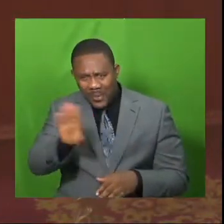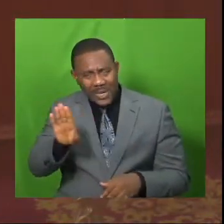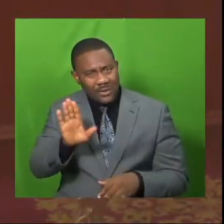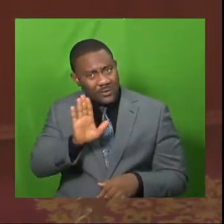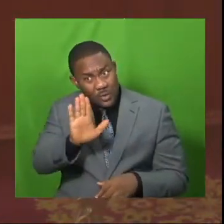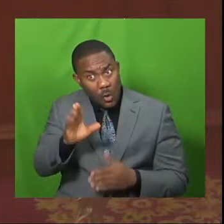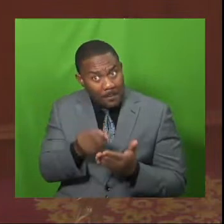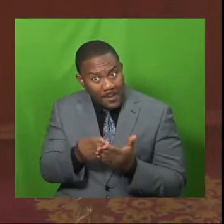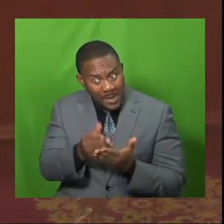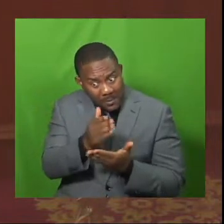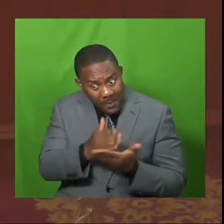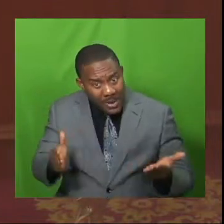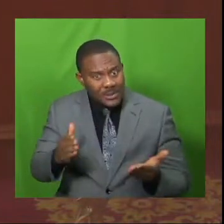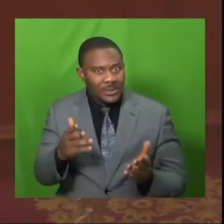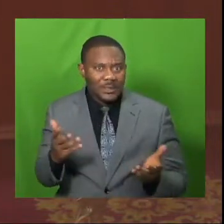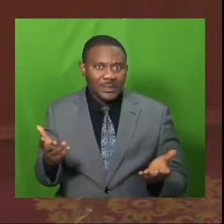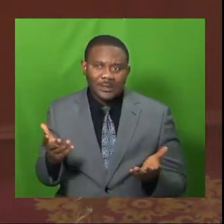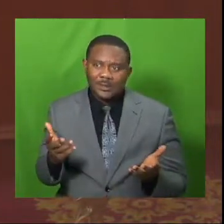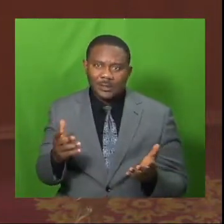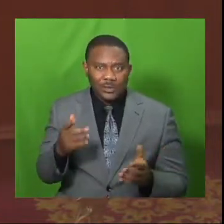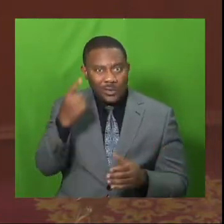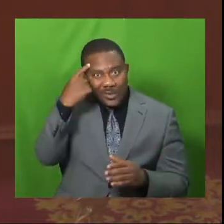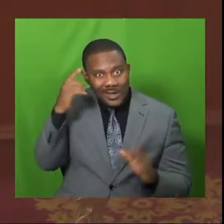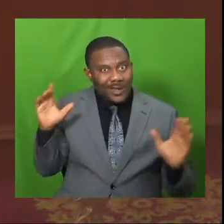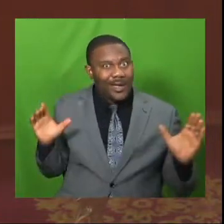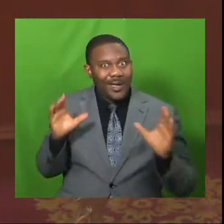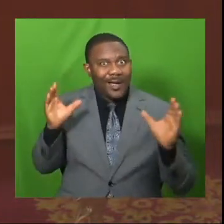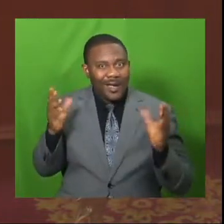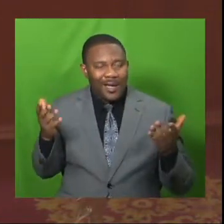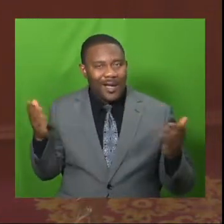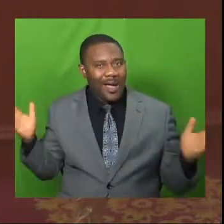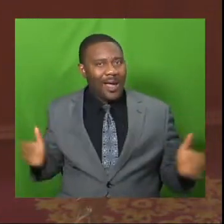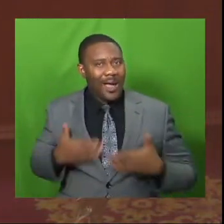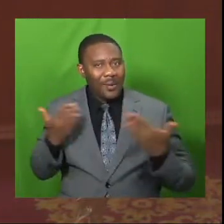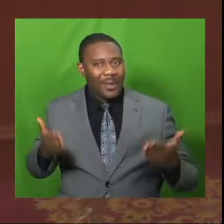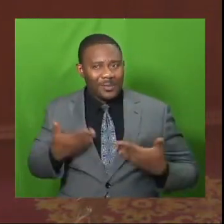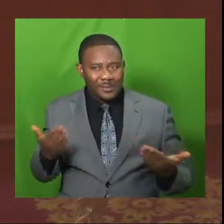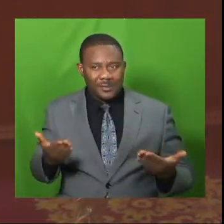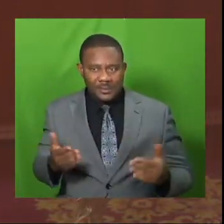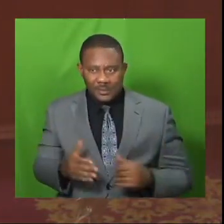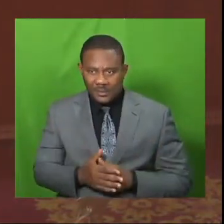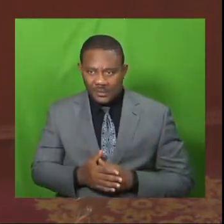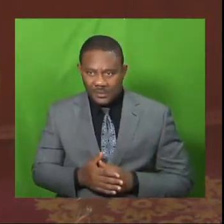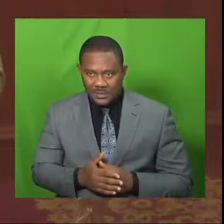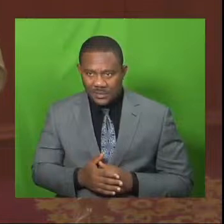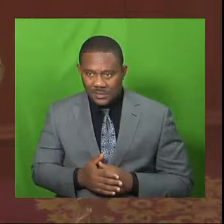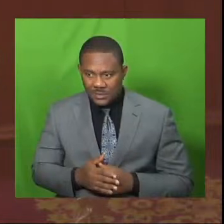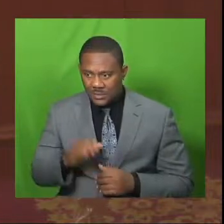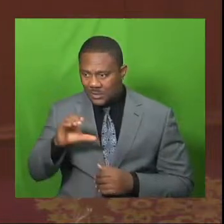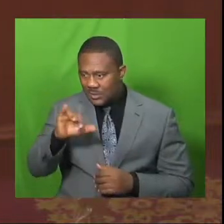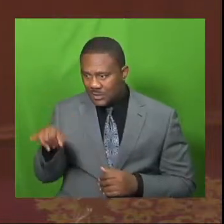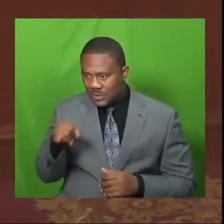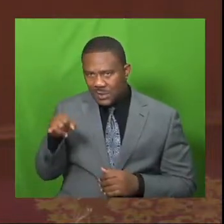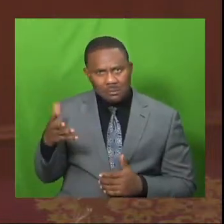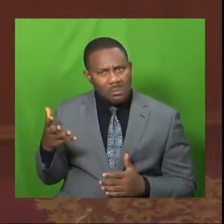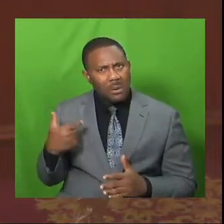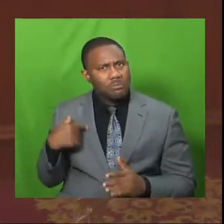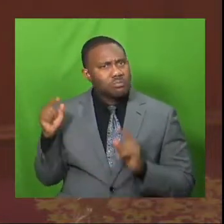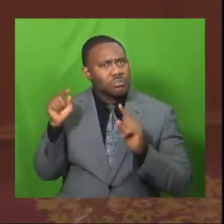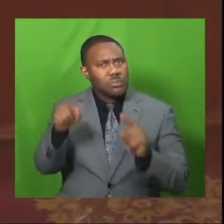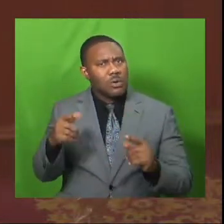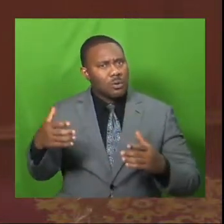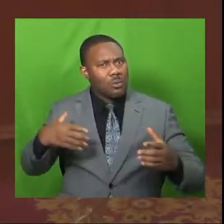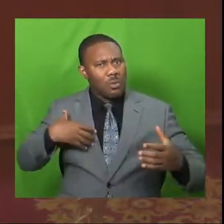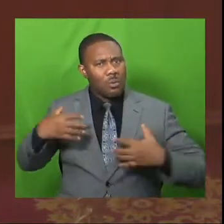celebration. That you are so proud that retired chief justices were all over the street complaining about their